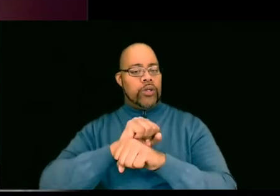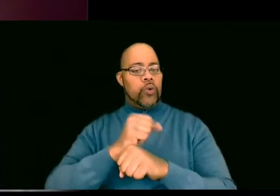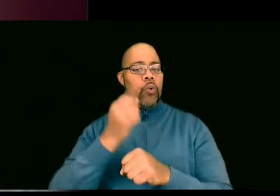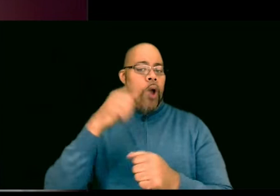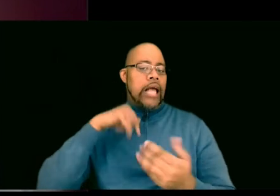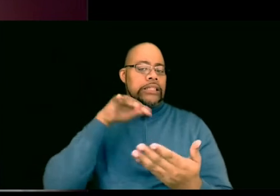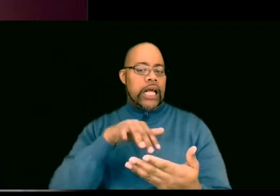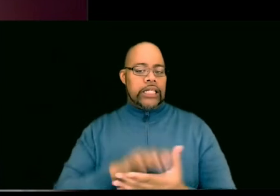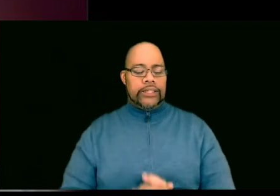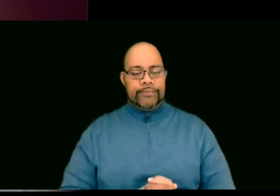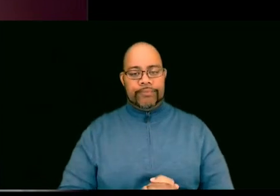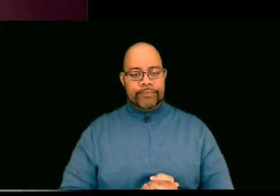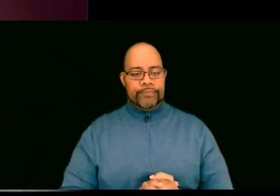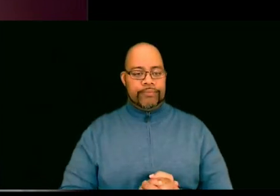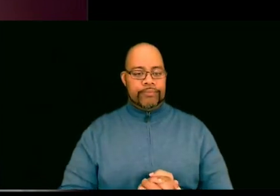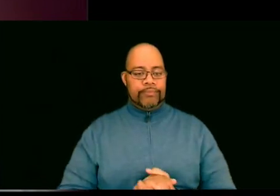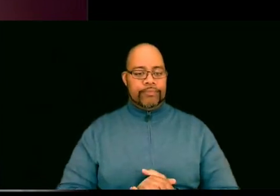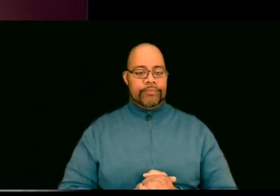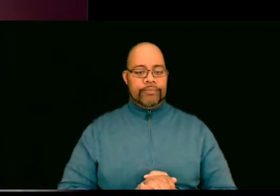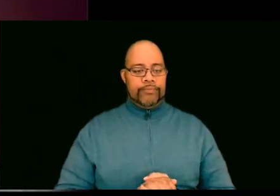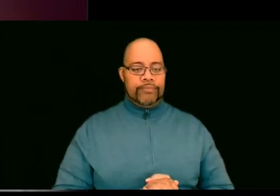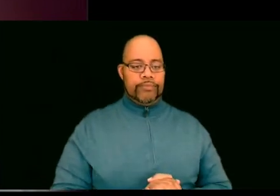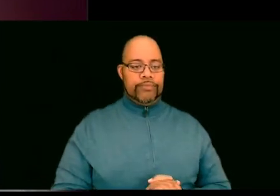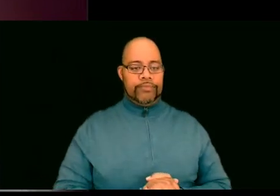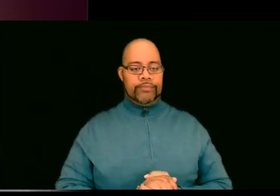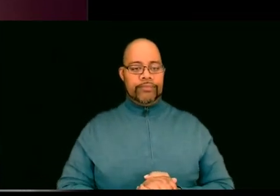I worked or studied.